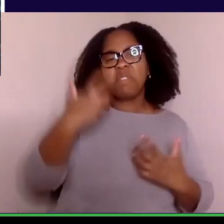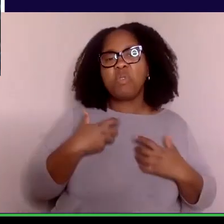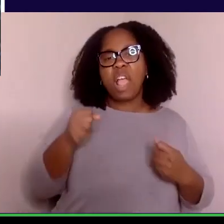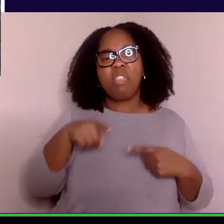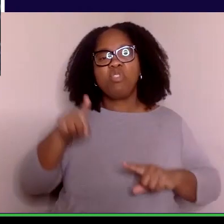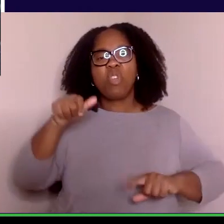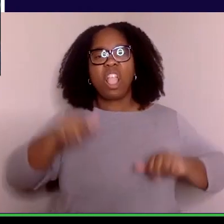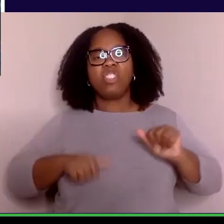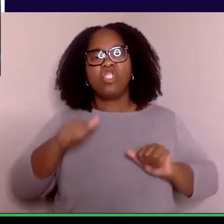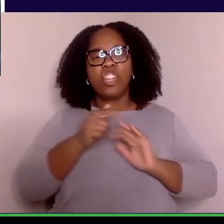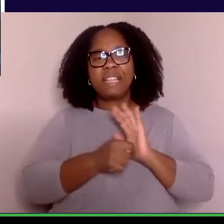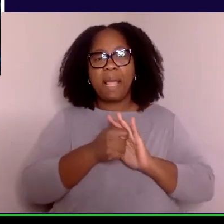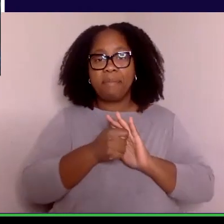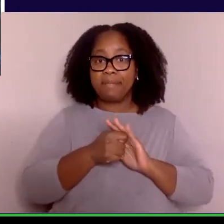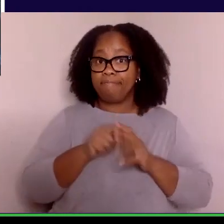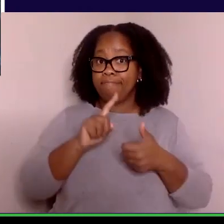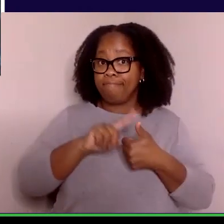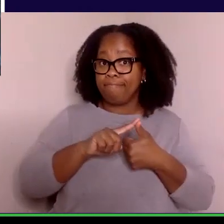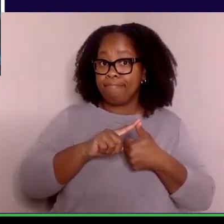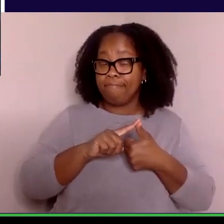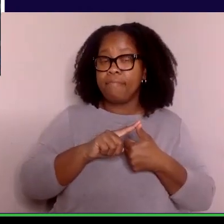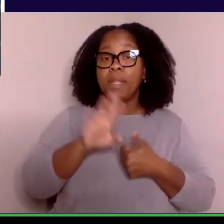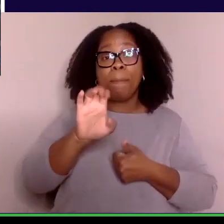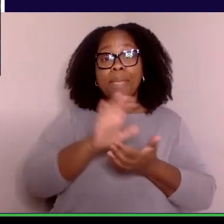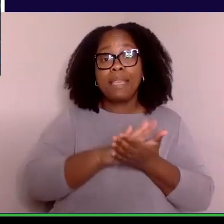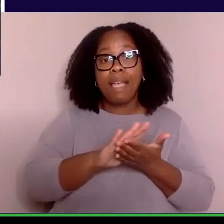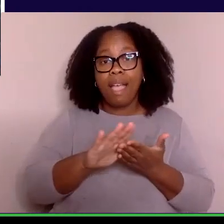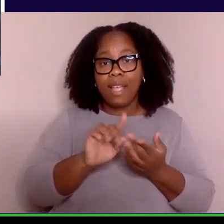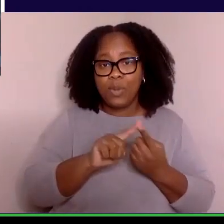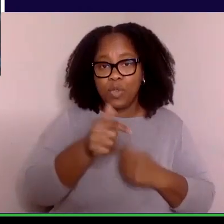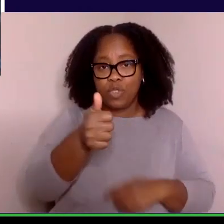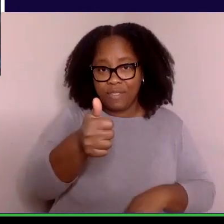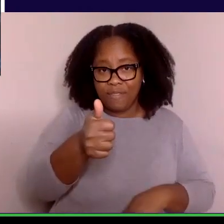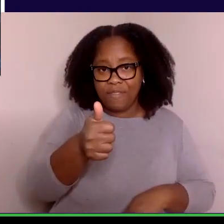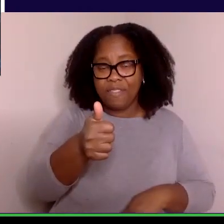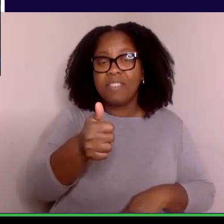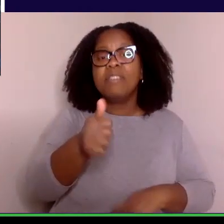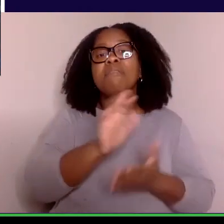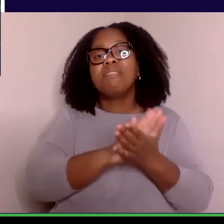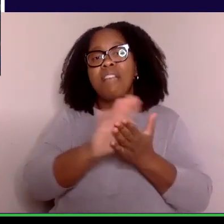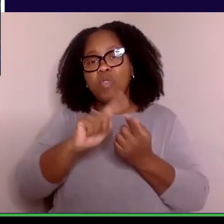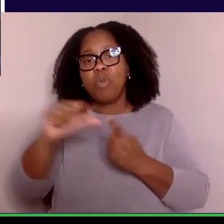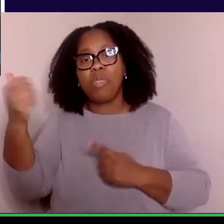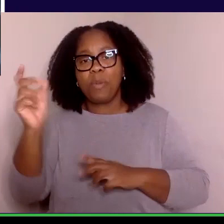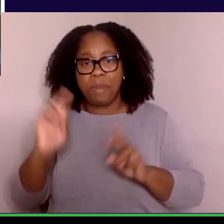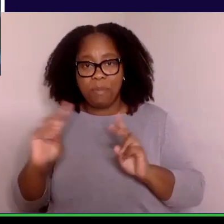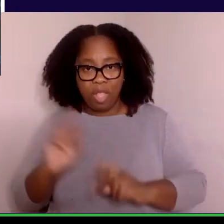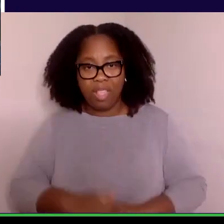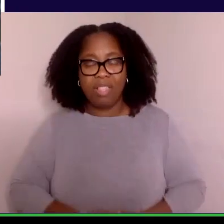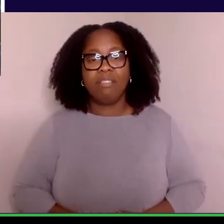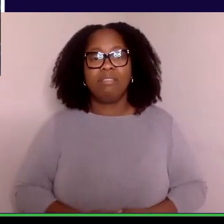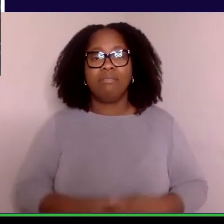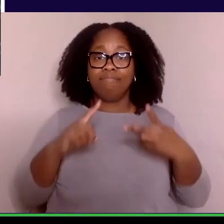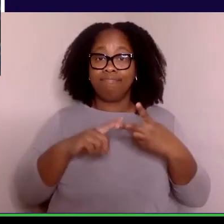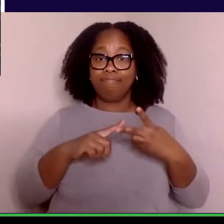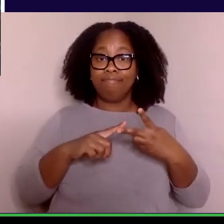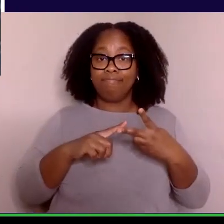times. Be kind to yourself and others.